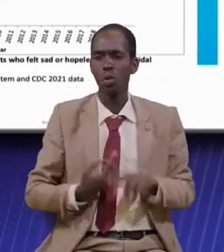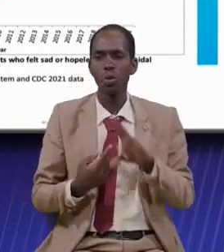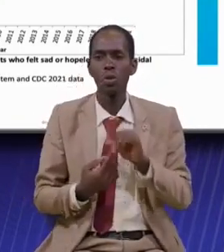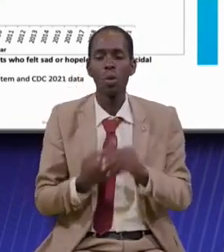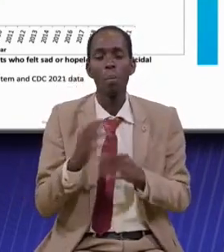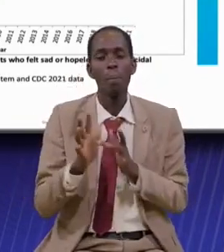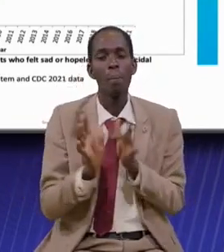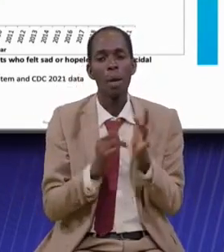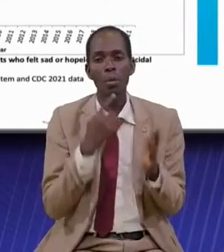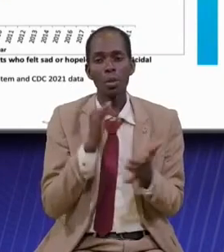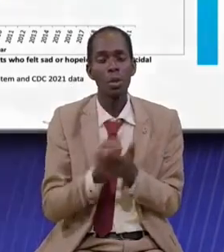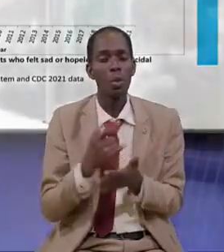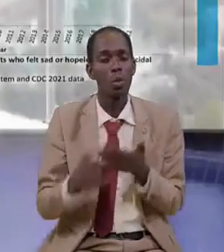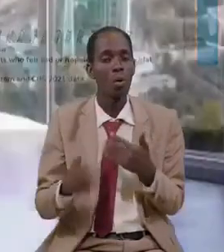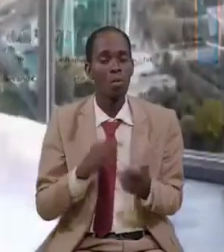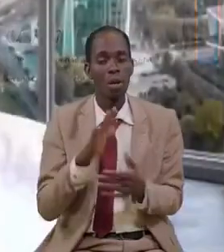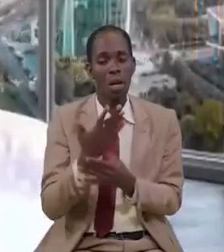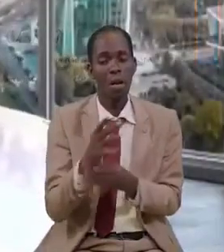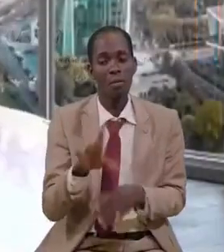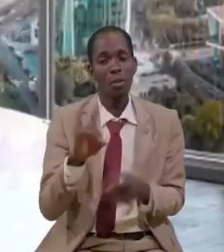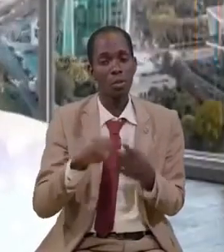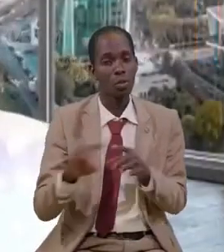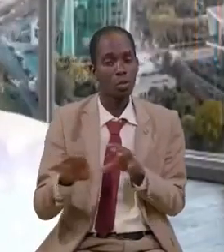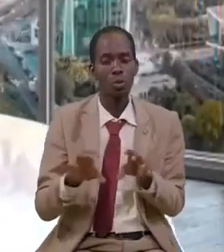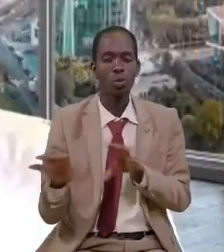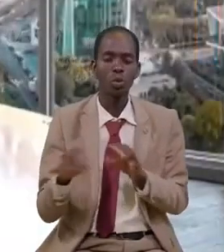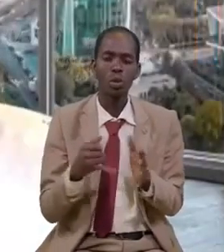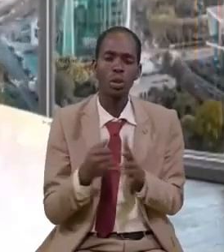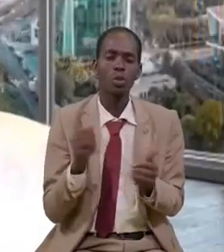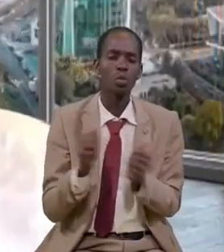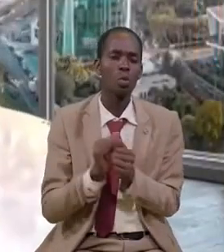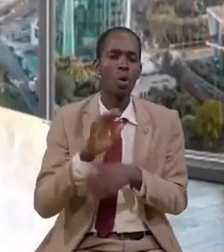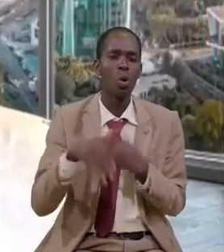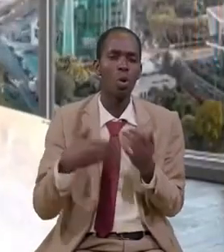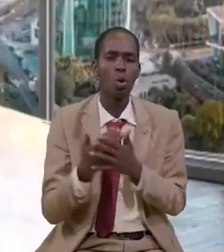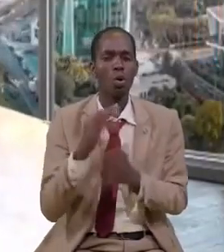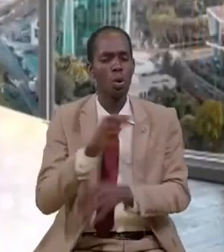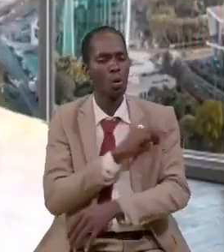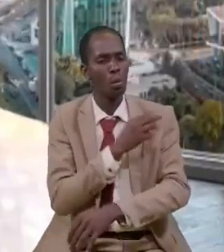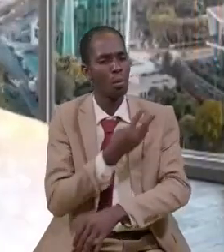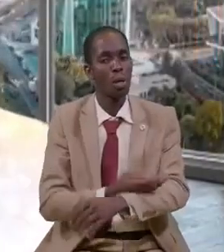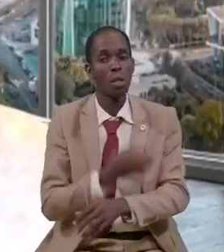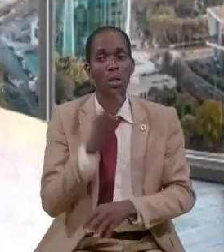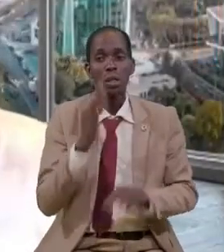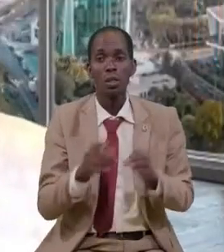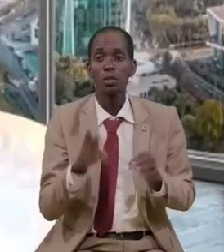do, do it with all thy might. If you are a doctor, use that avenue of seeing